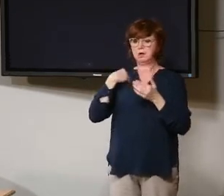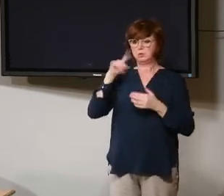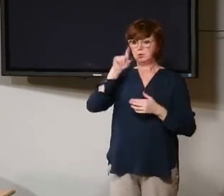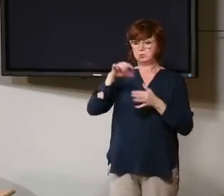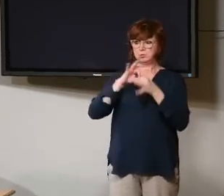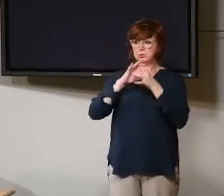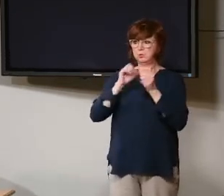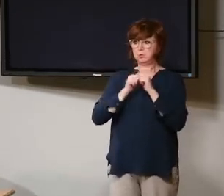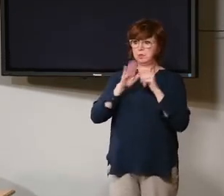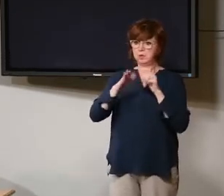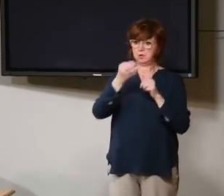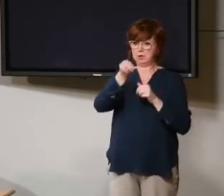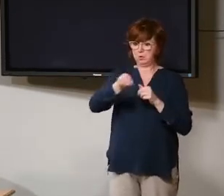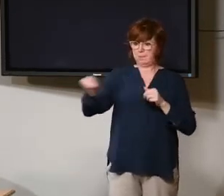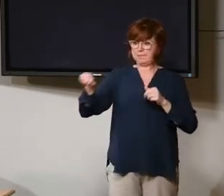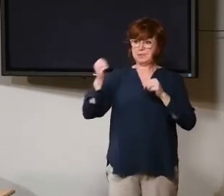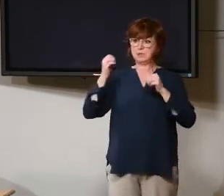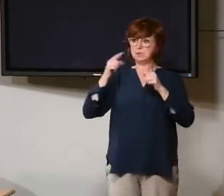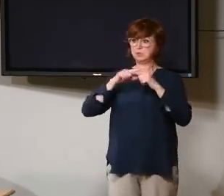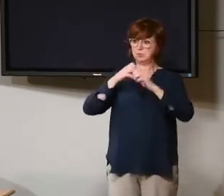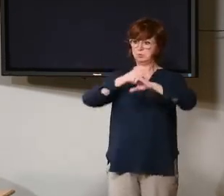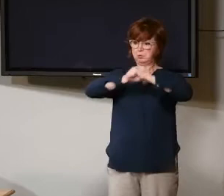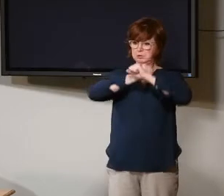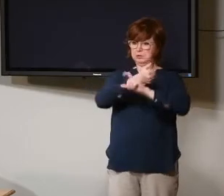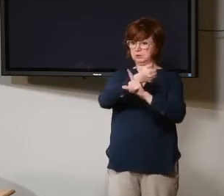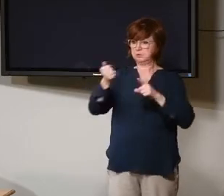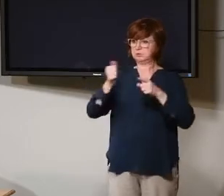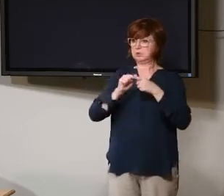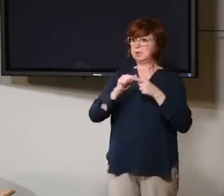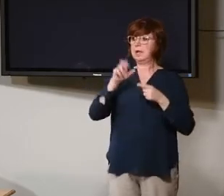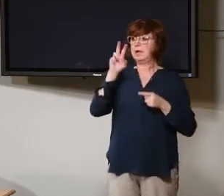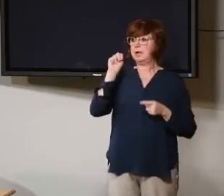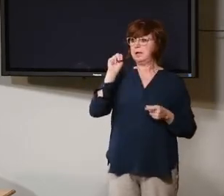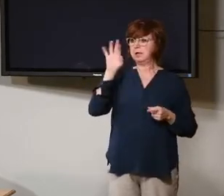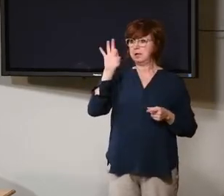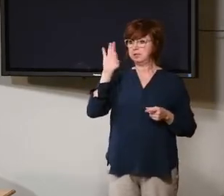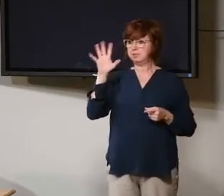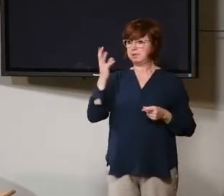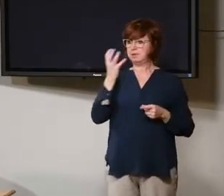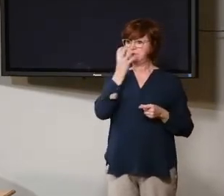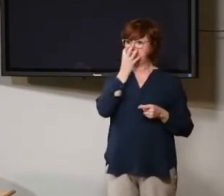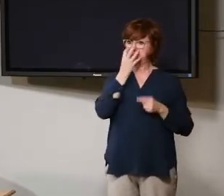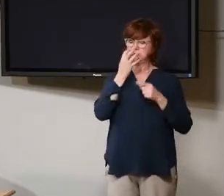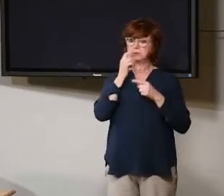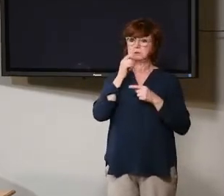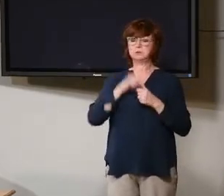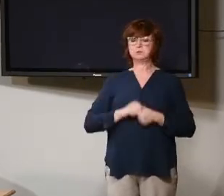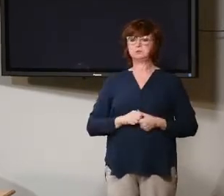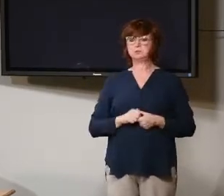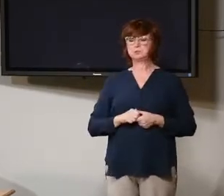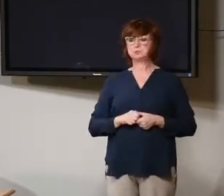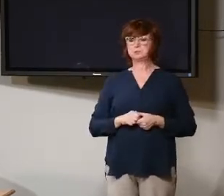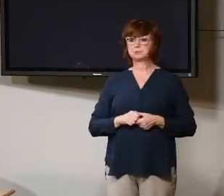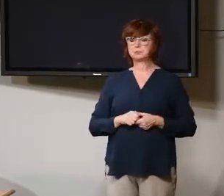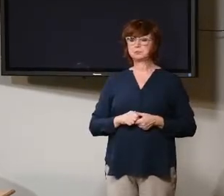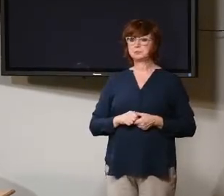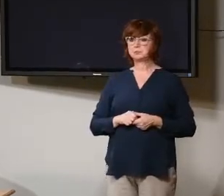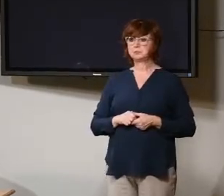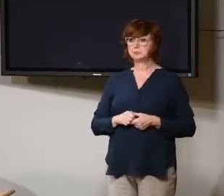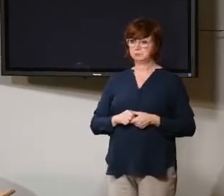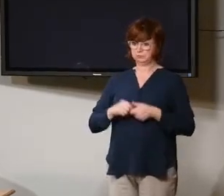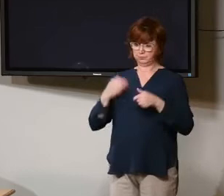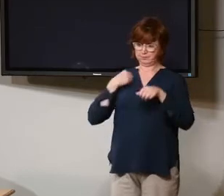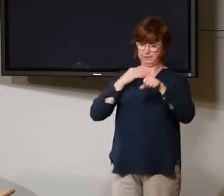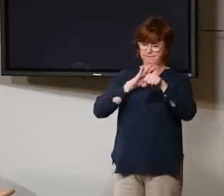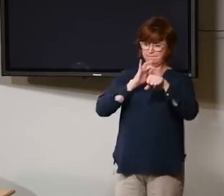personal protective equipment, specifically the N95, and there was just concerns regarding the availability